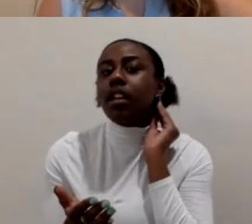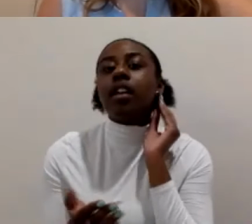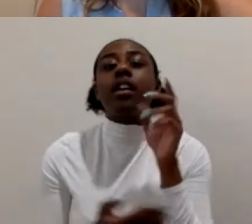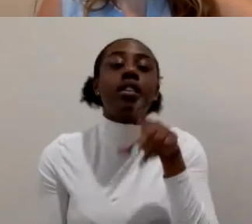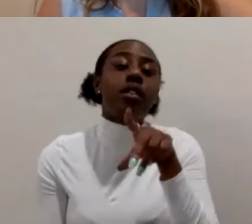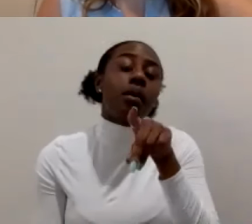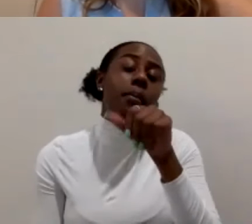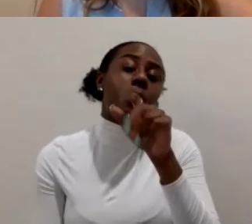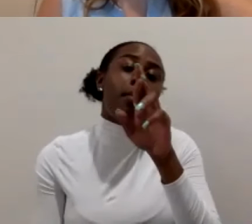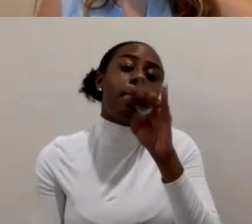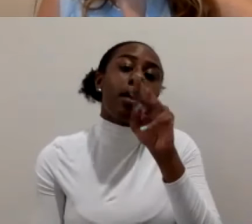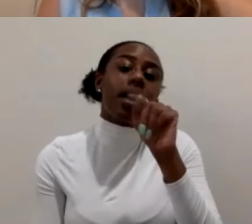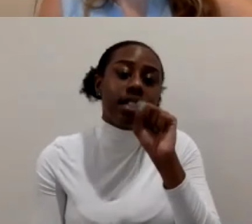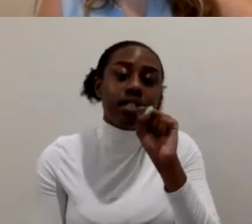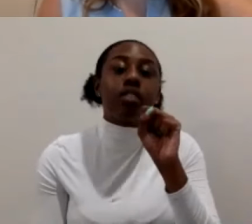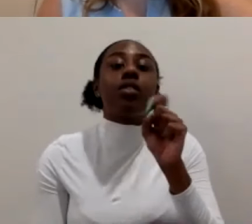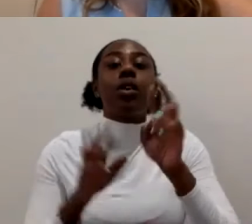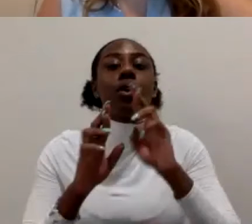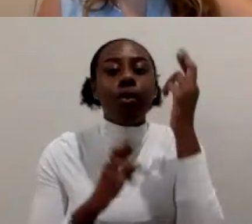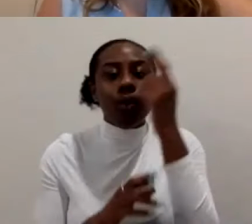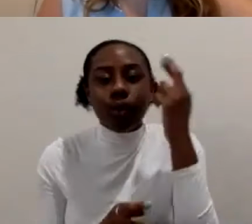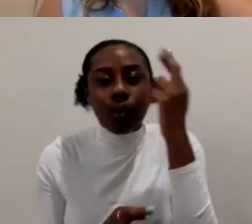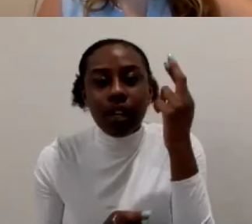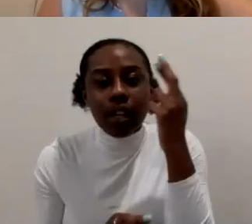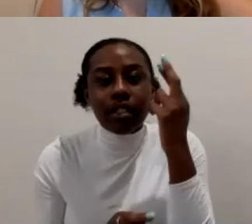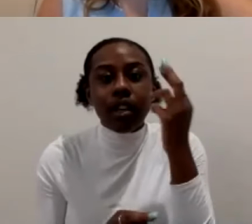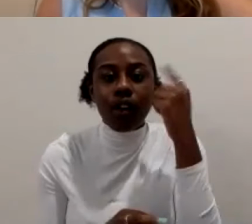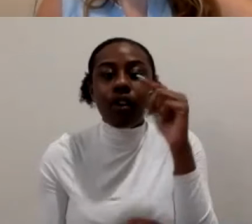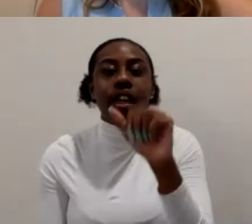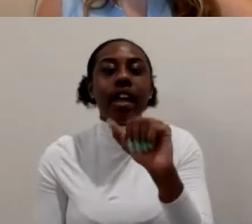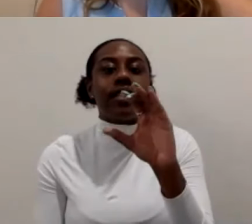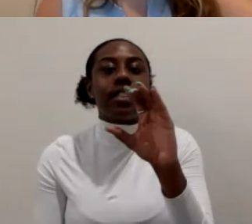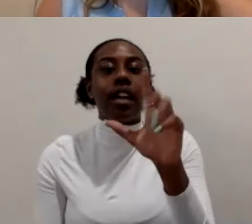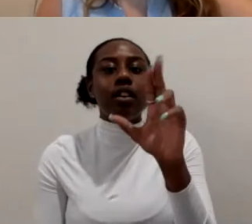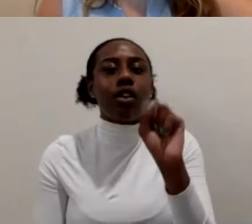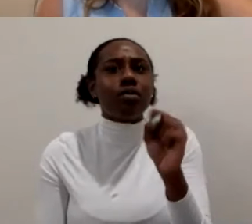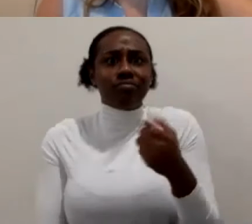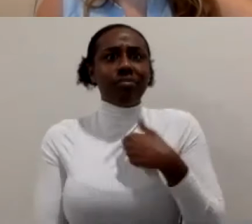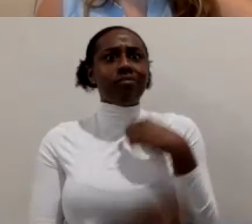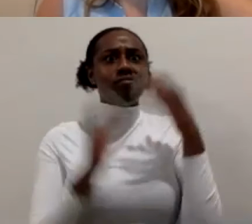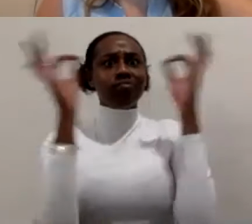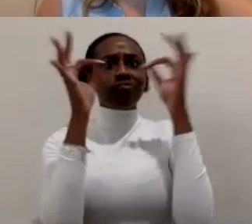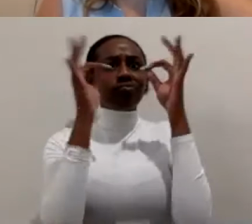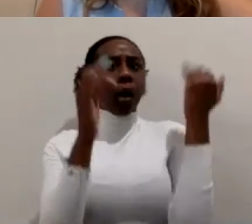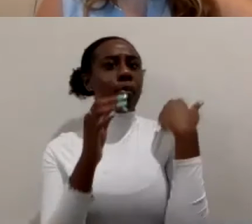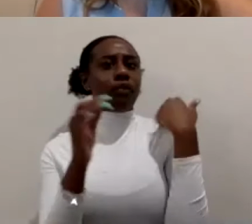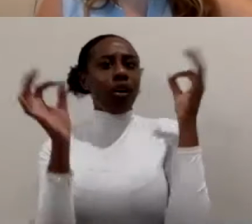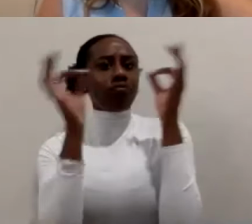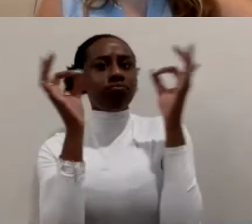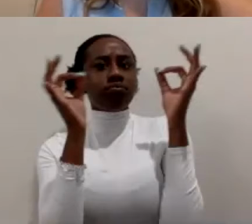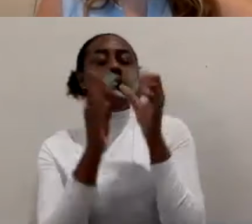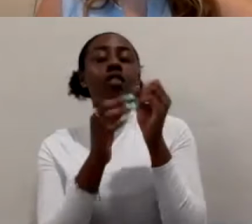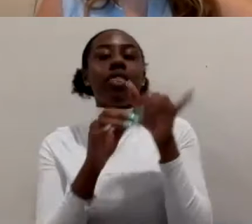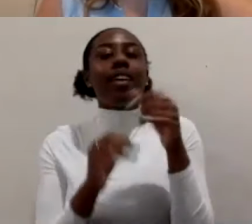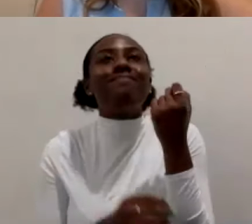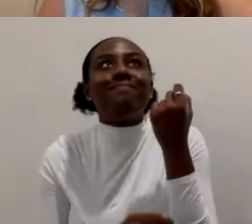reason, what were the spark for the ACLU's creation. Had no idea. And so it makes sense